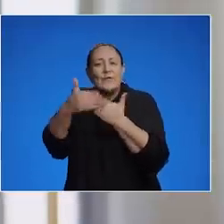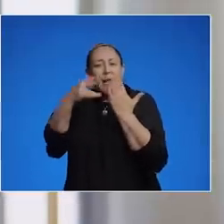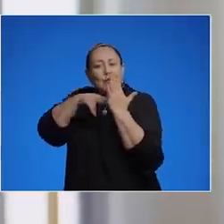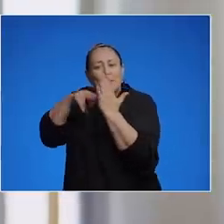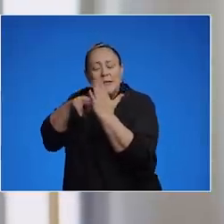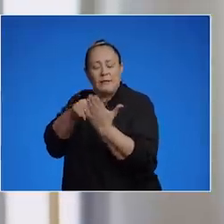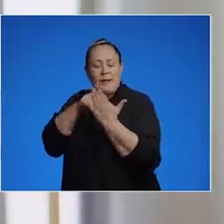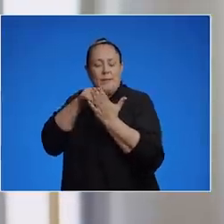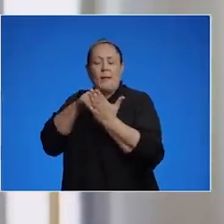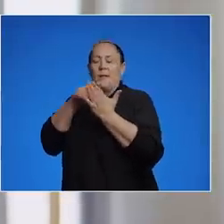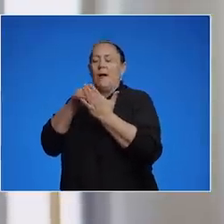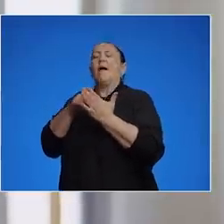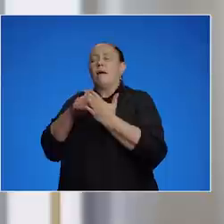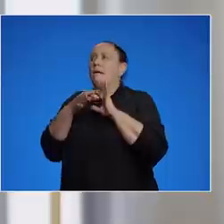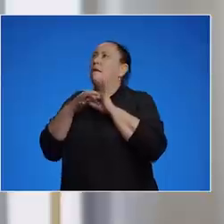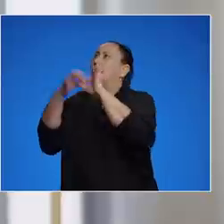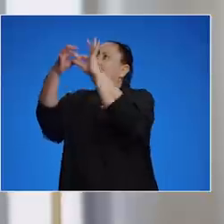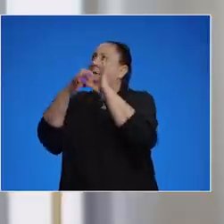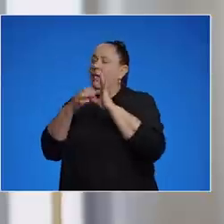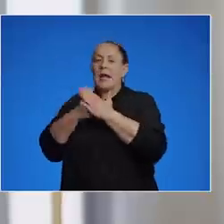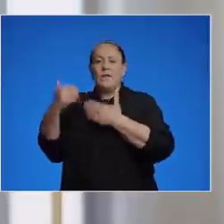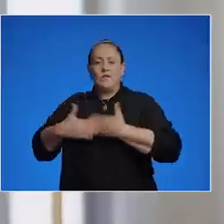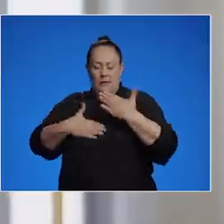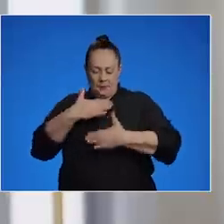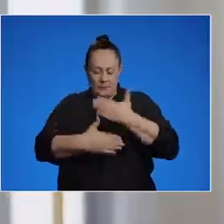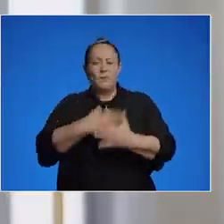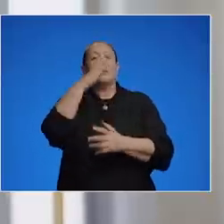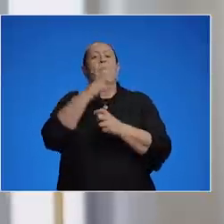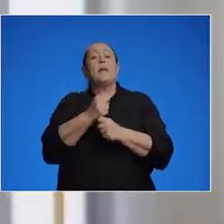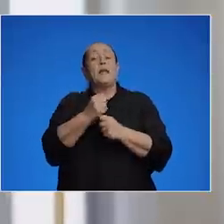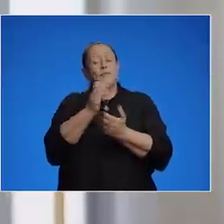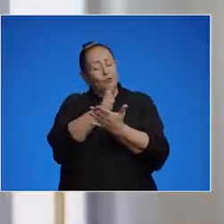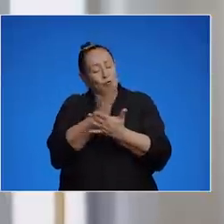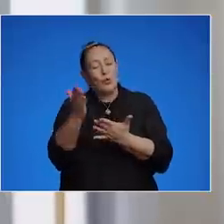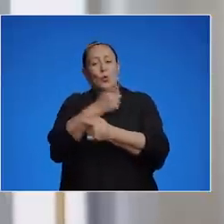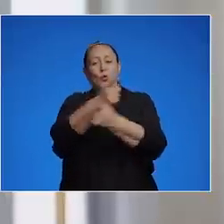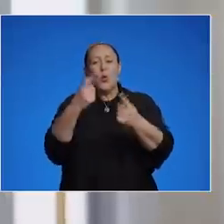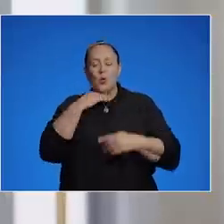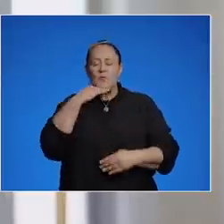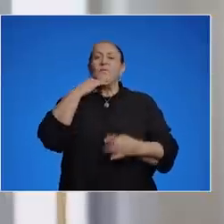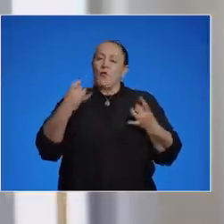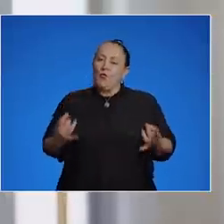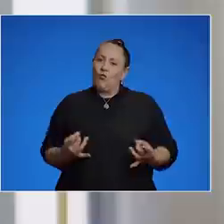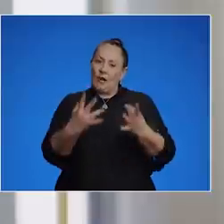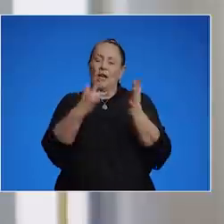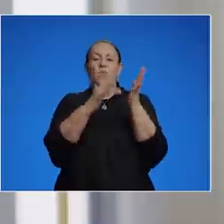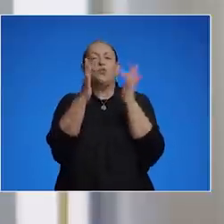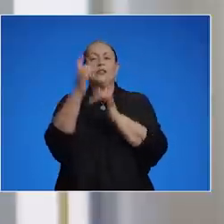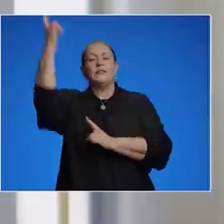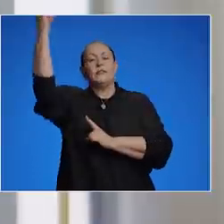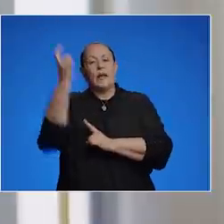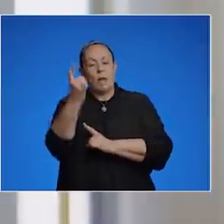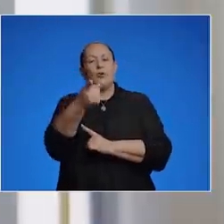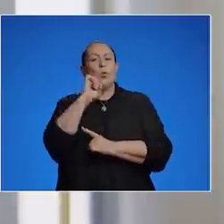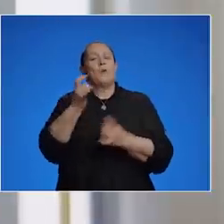each day, and sincerely to put it into practice, believe me, you will have your heads raised high